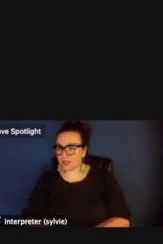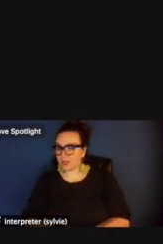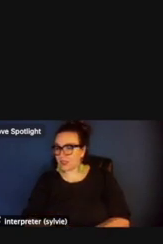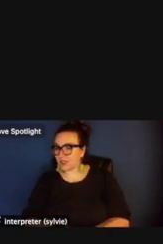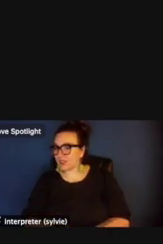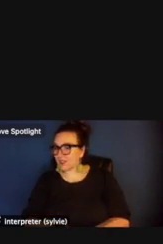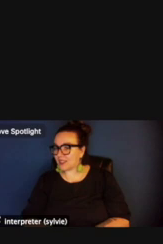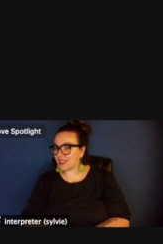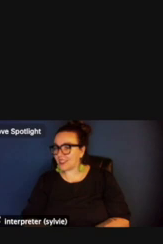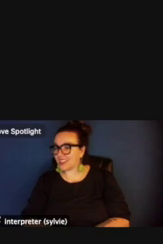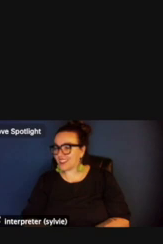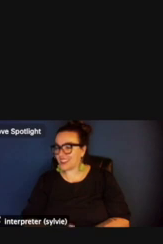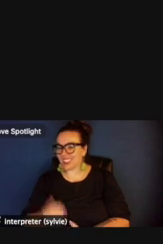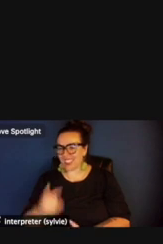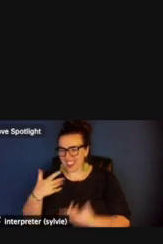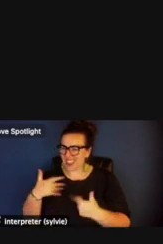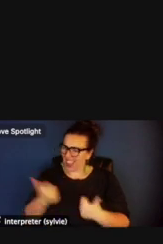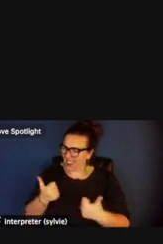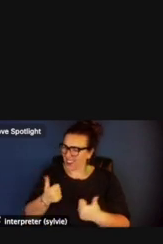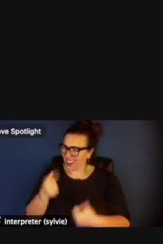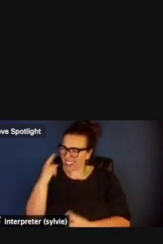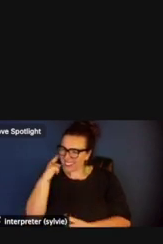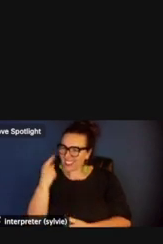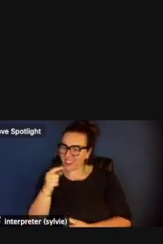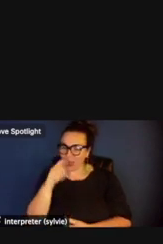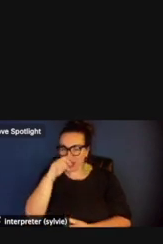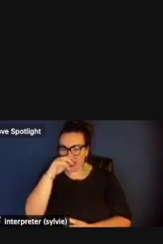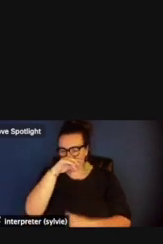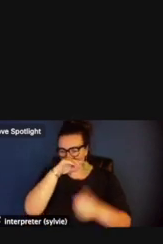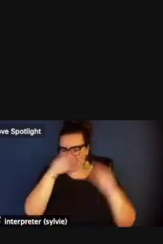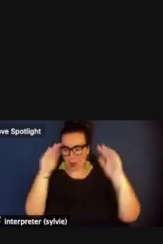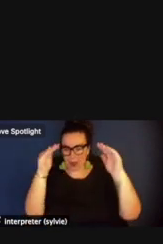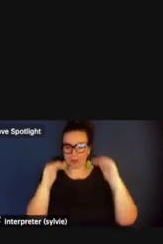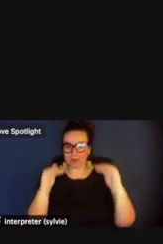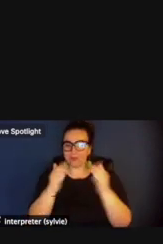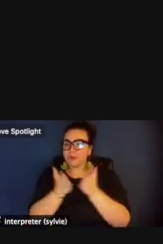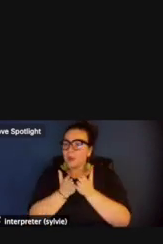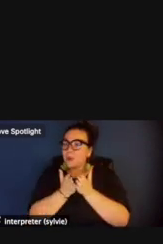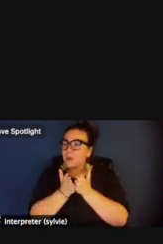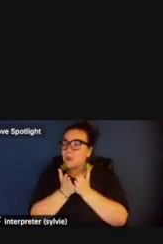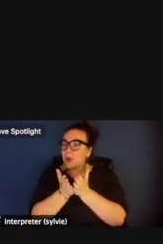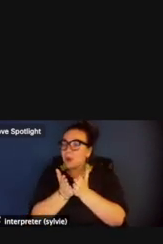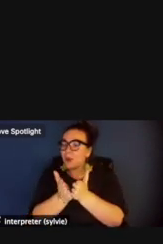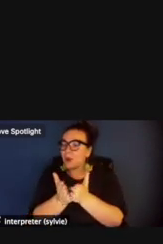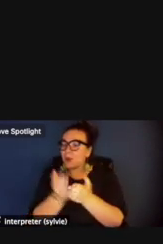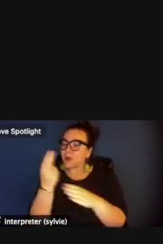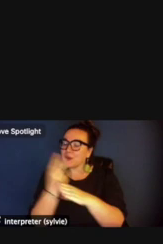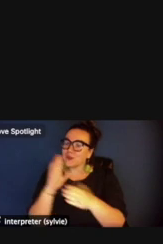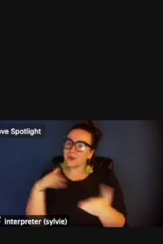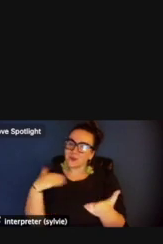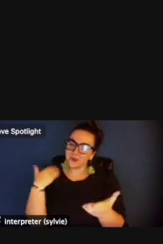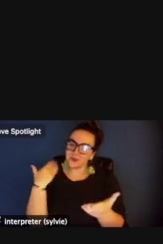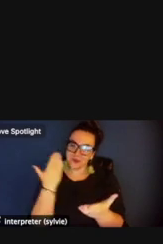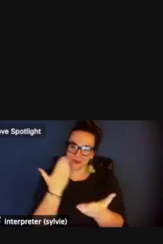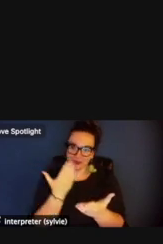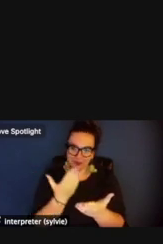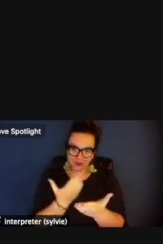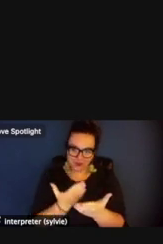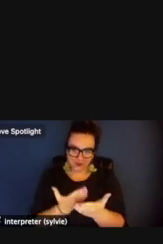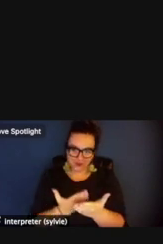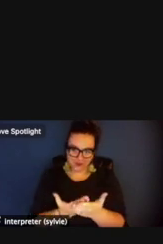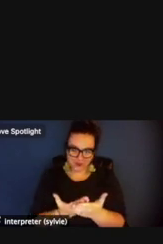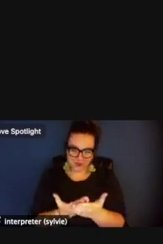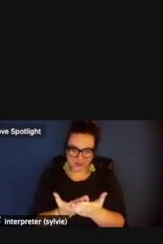The next slide is the boat. That we took to go. That we took on the. To go to. To go to.